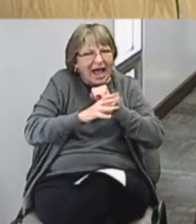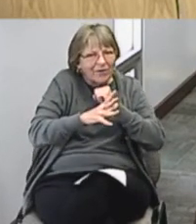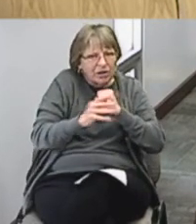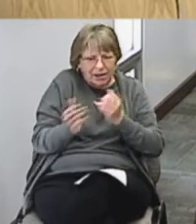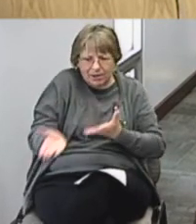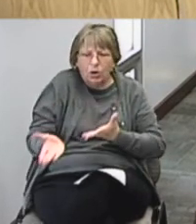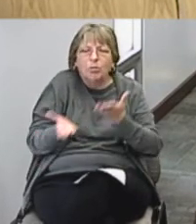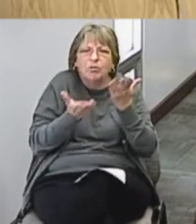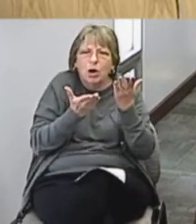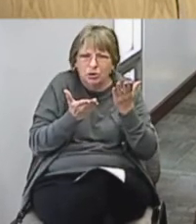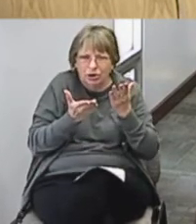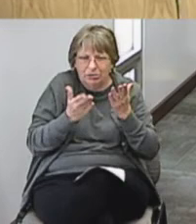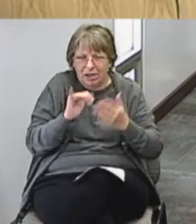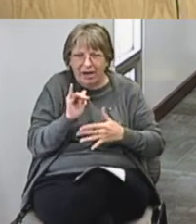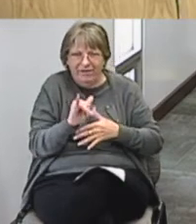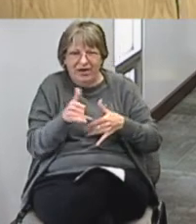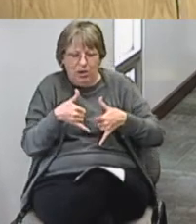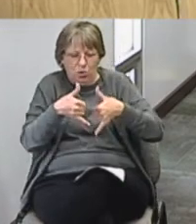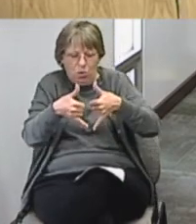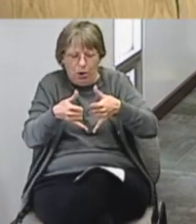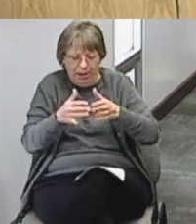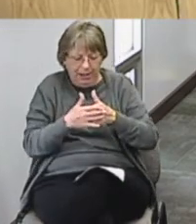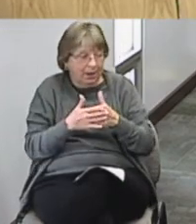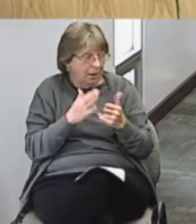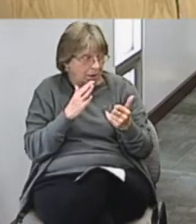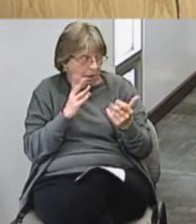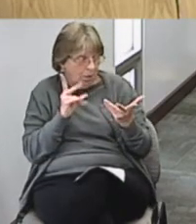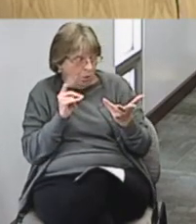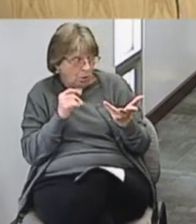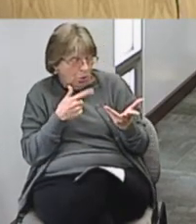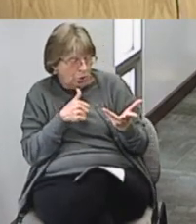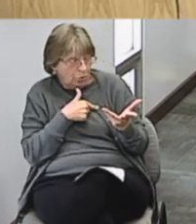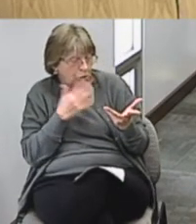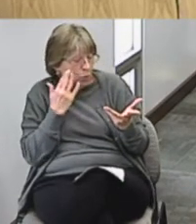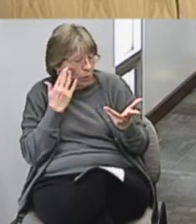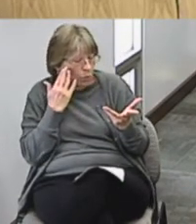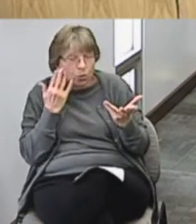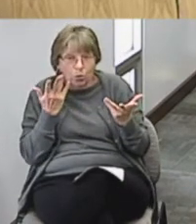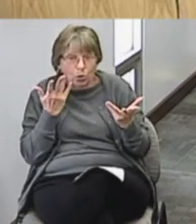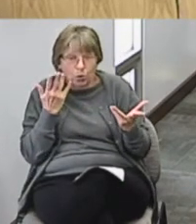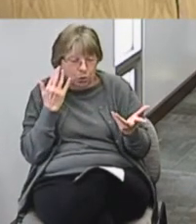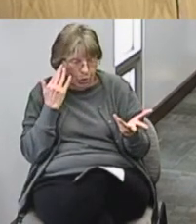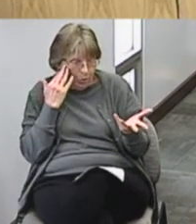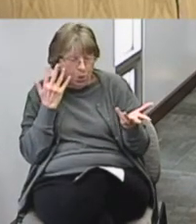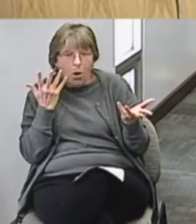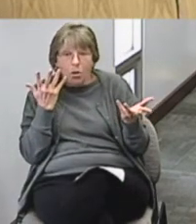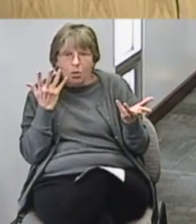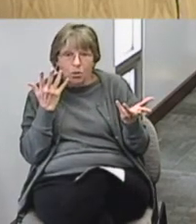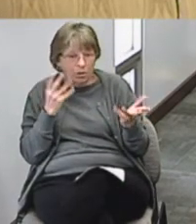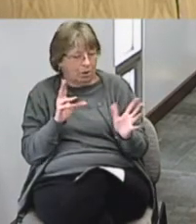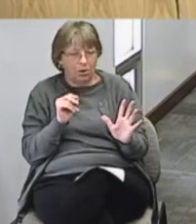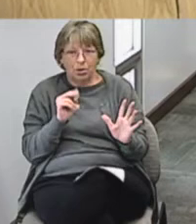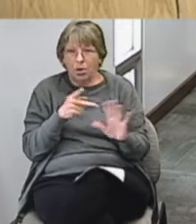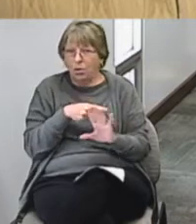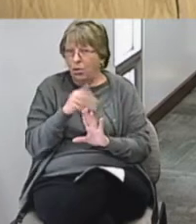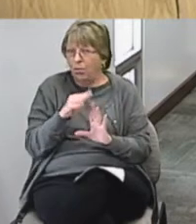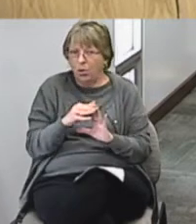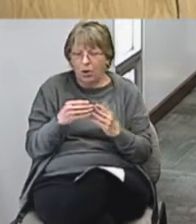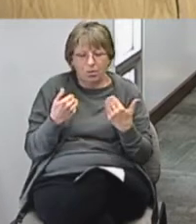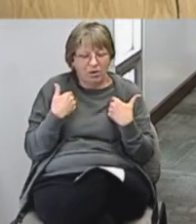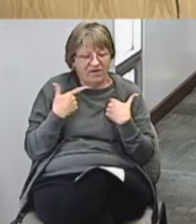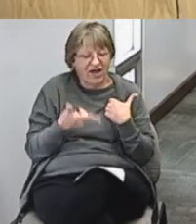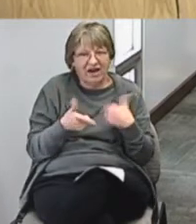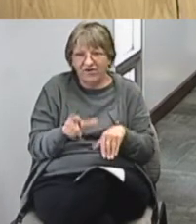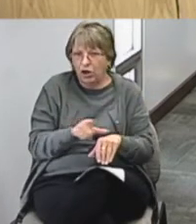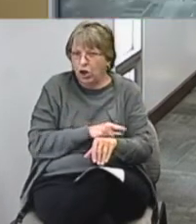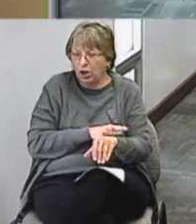promotion. Does anybody know? Or Paul, do you know? We don't. I mean, the program's been around for a long time. For